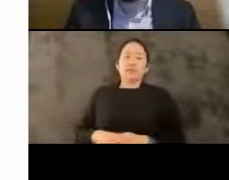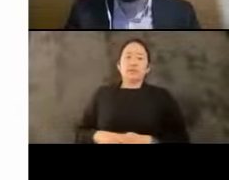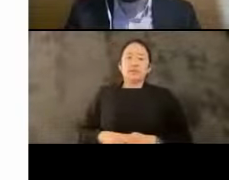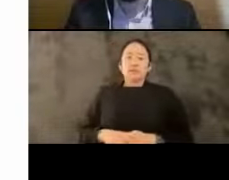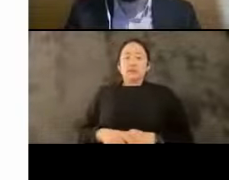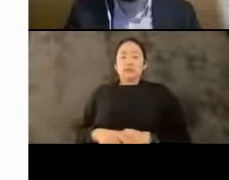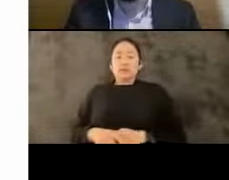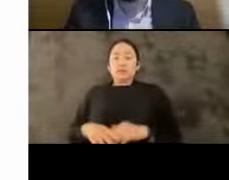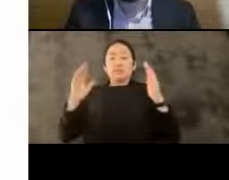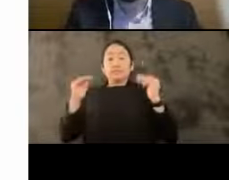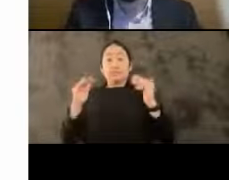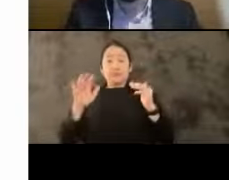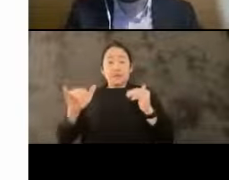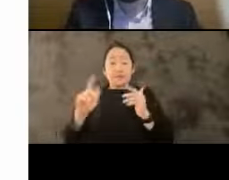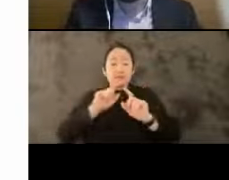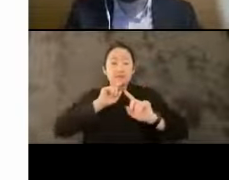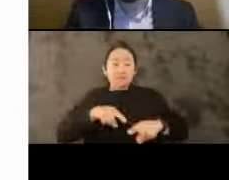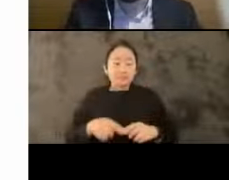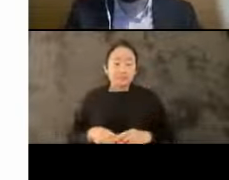So hopefully those answered your questions.